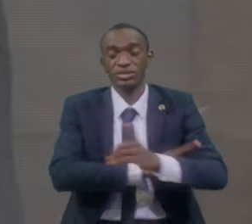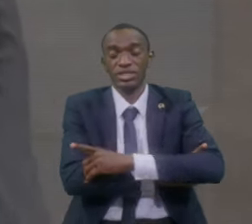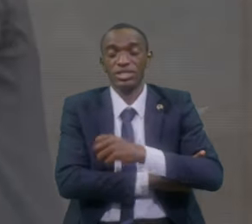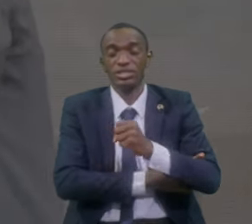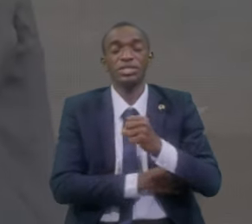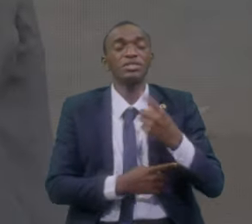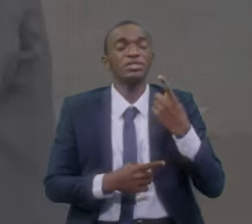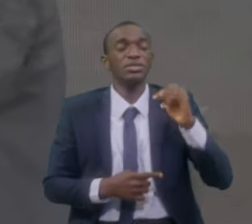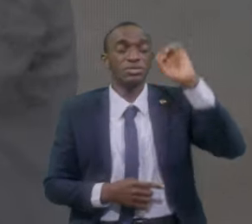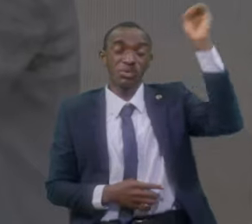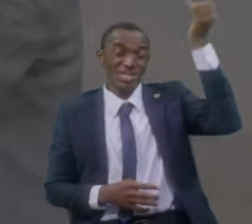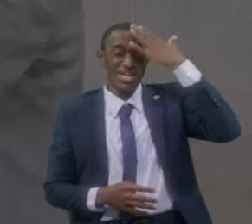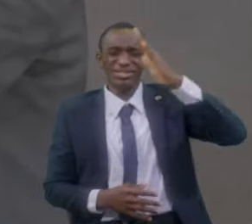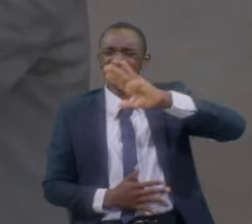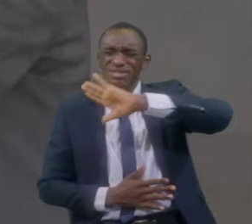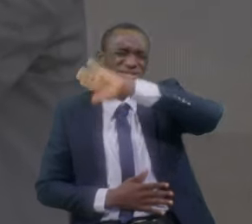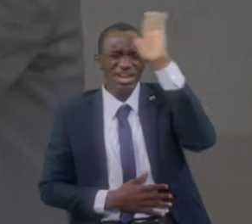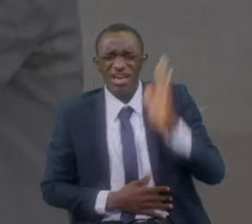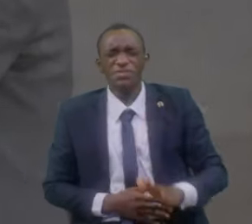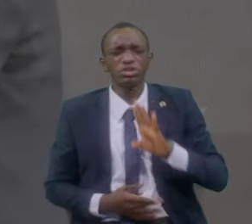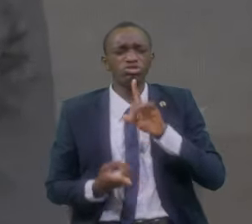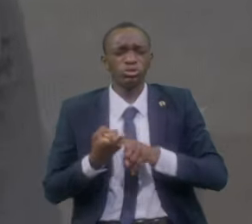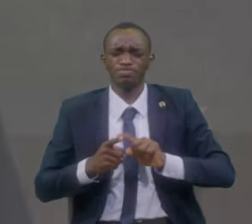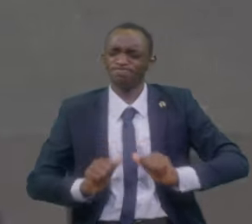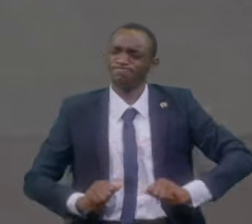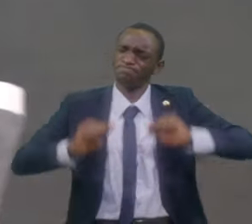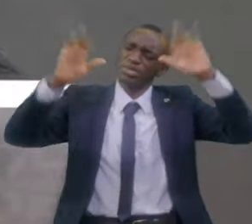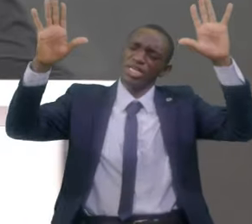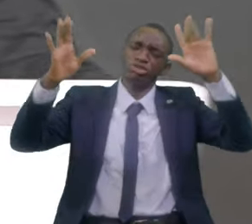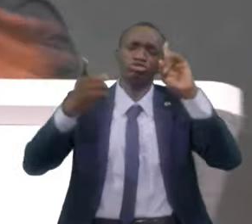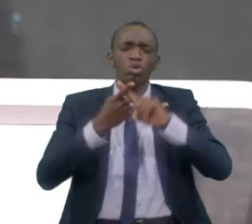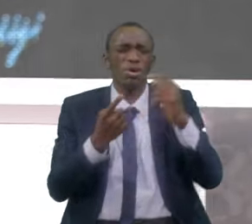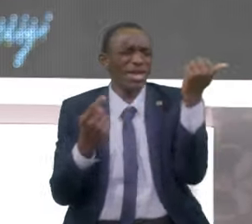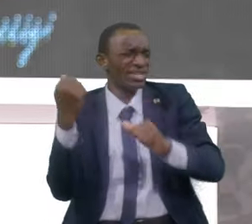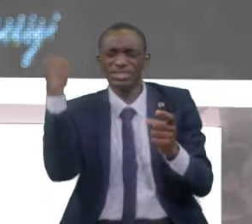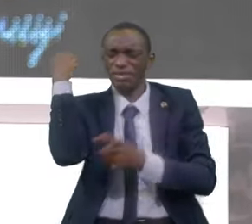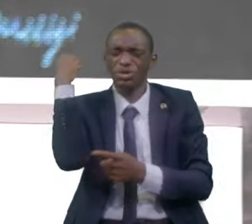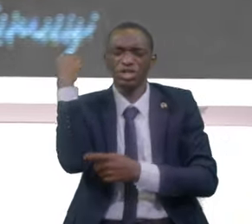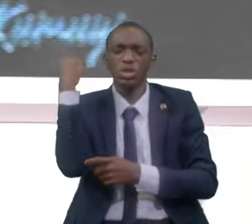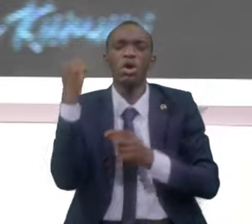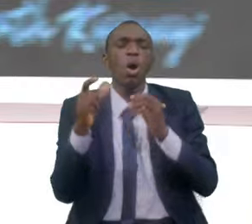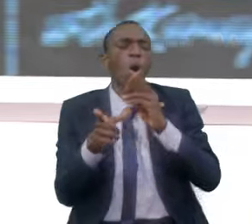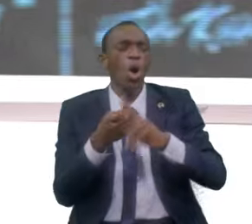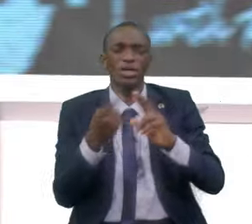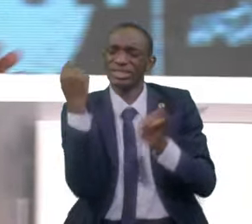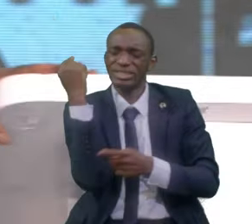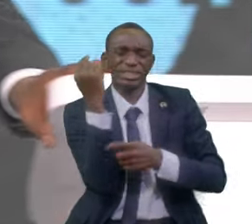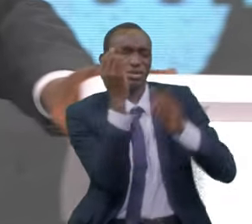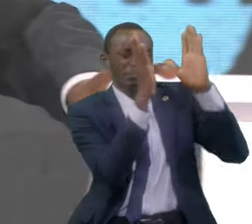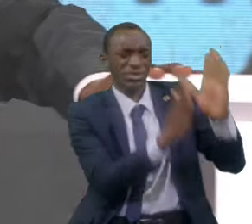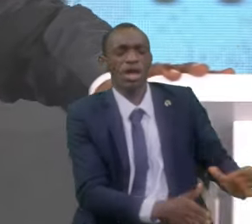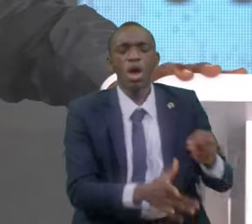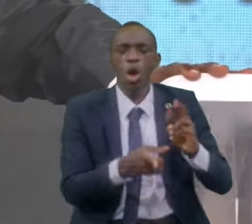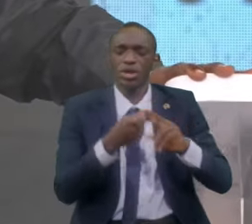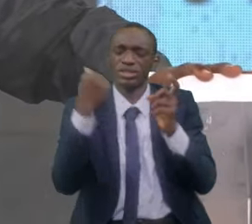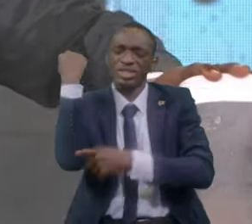to bend or yield to any temptation and any tempter and any temptress.